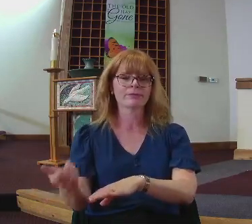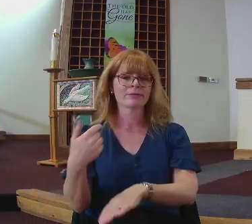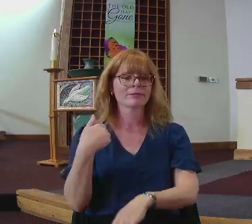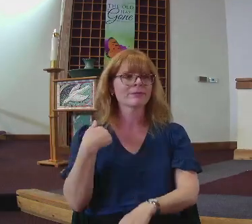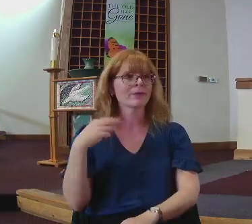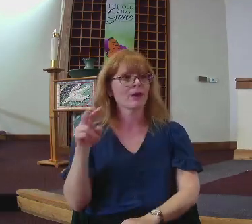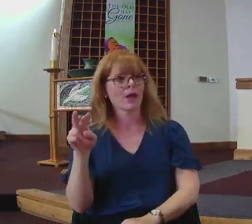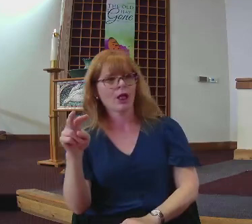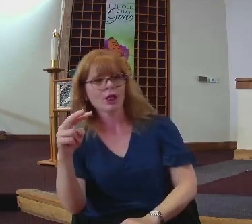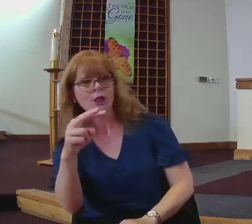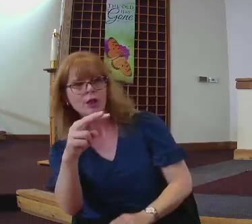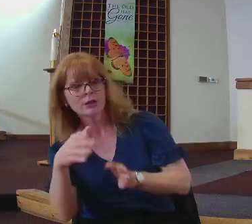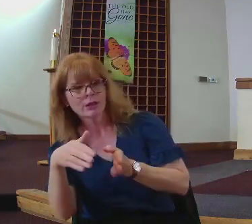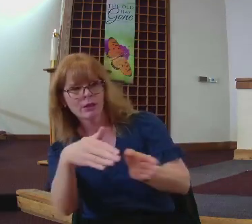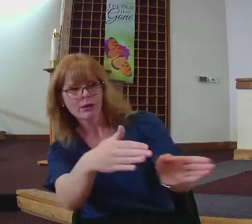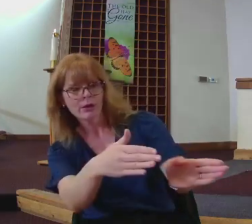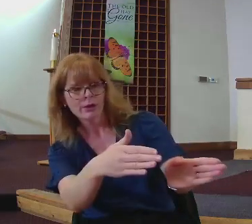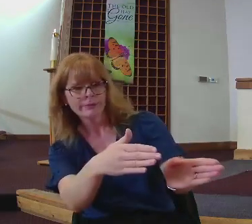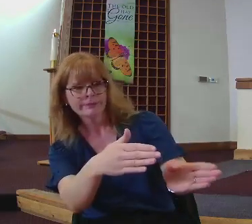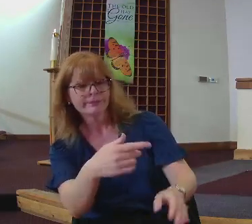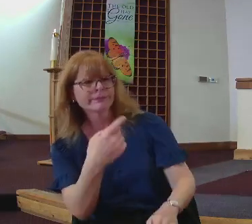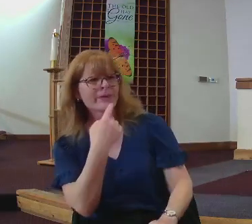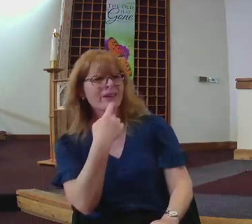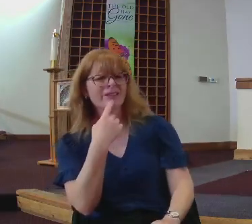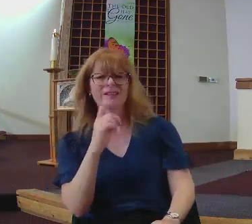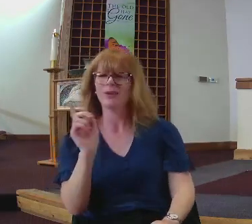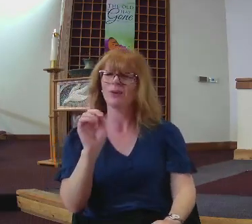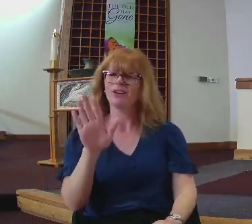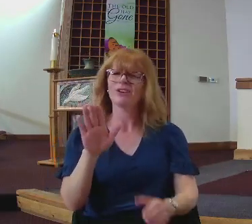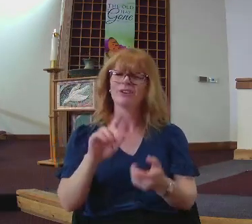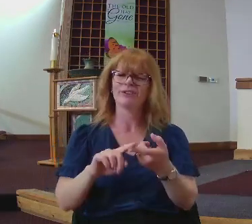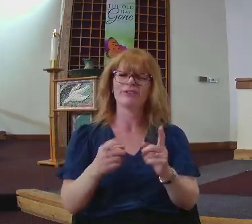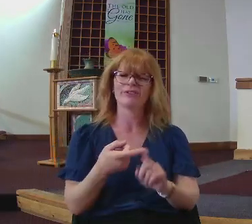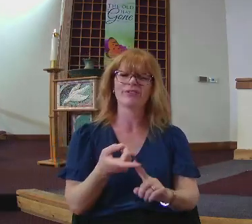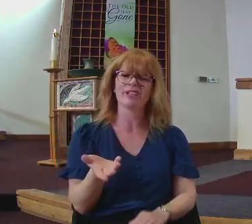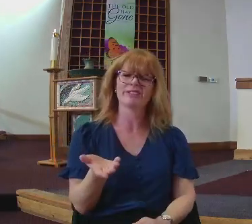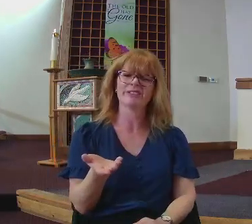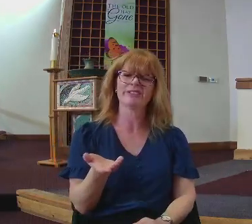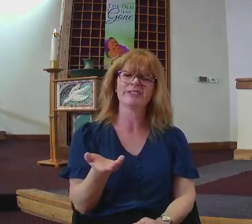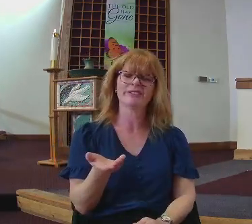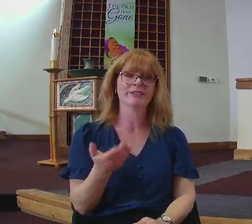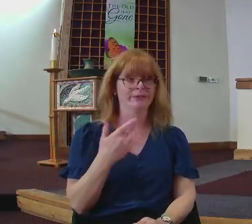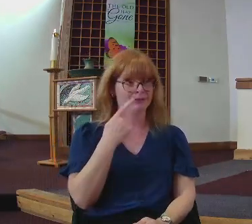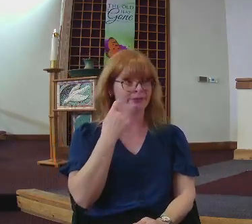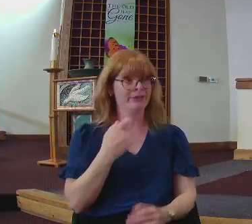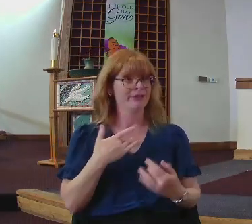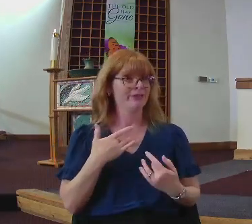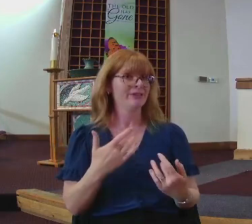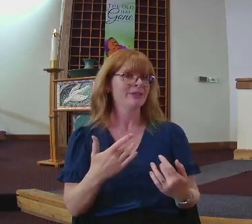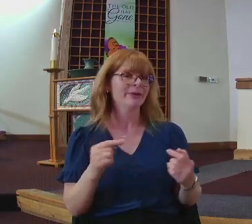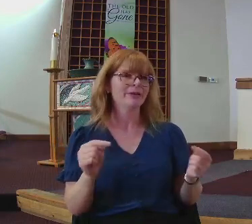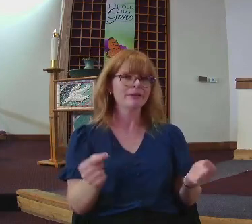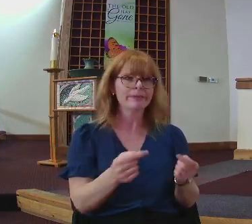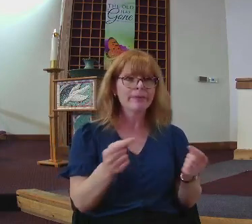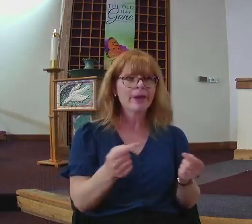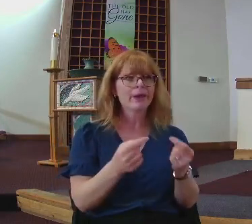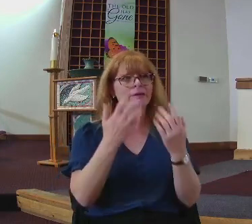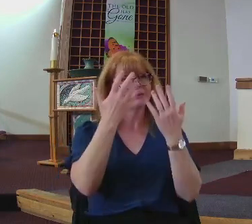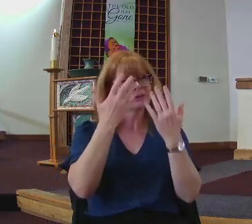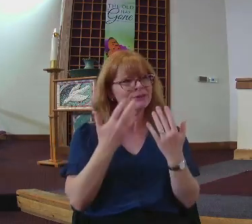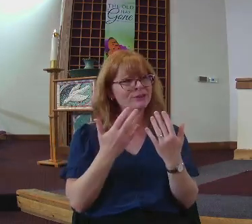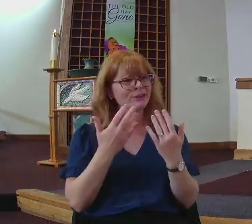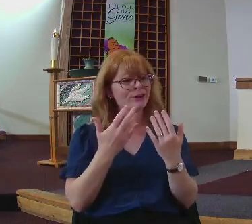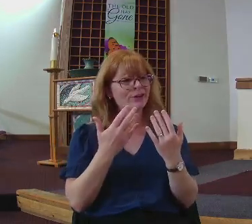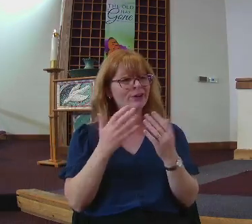I looked down the hall, and I said, "Where are your friends?" Because usually pain and sorrow travel